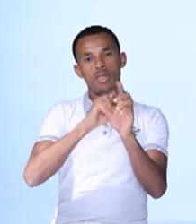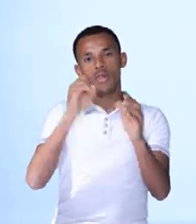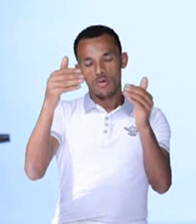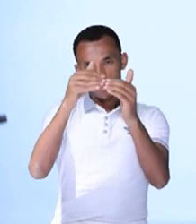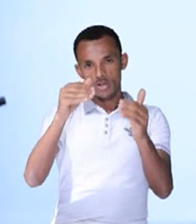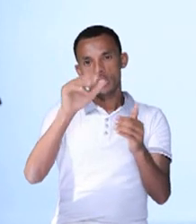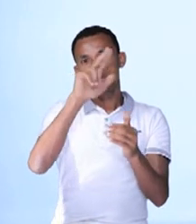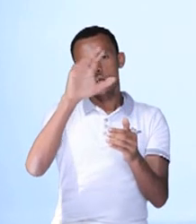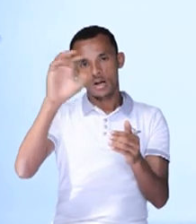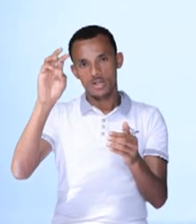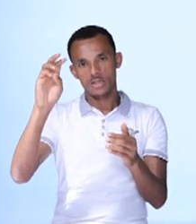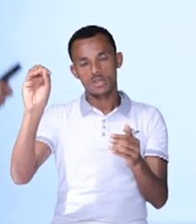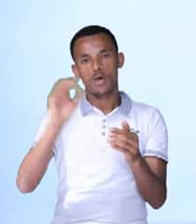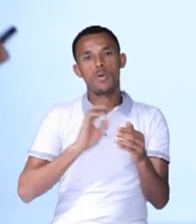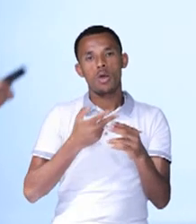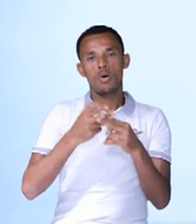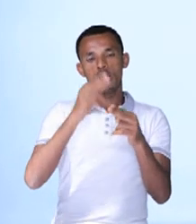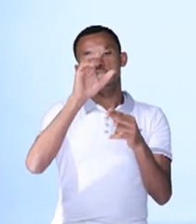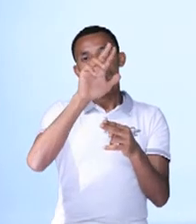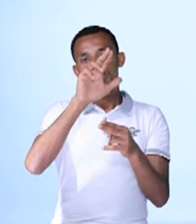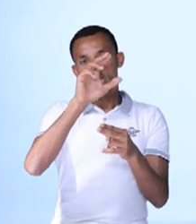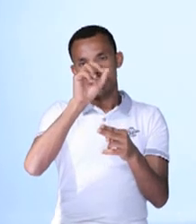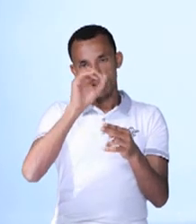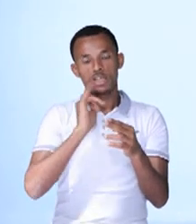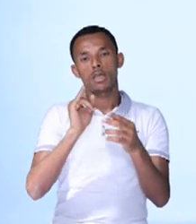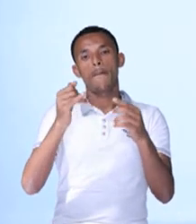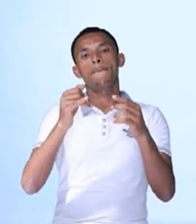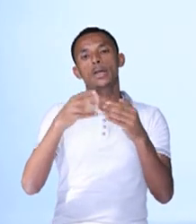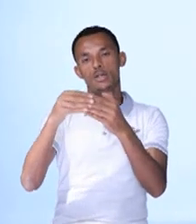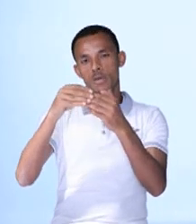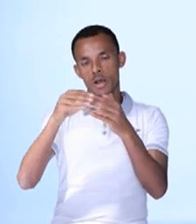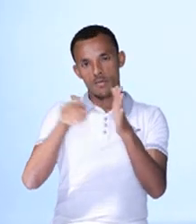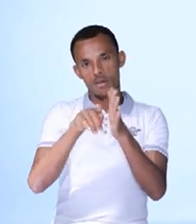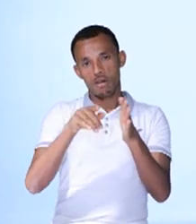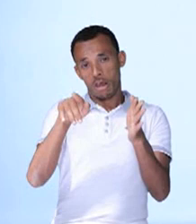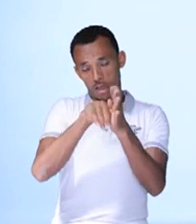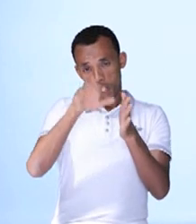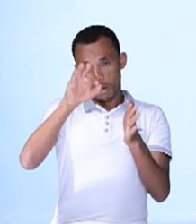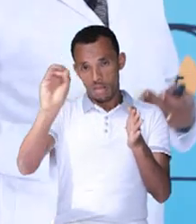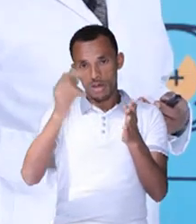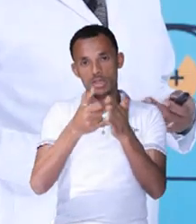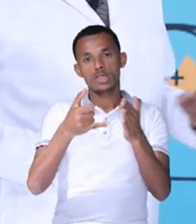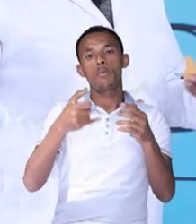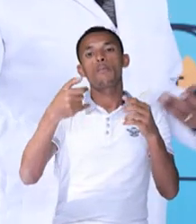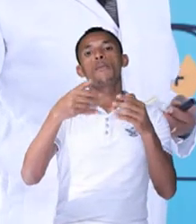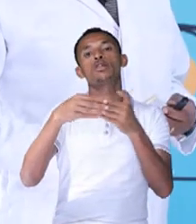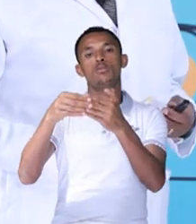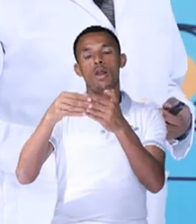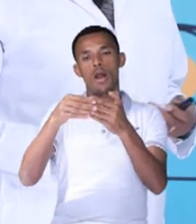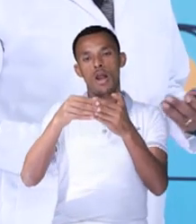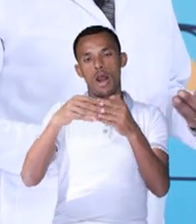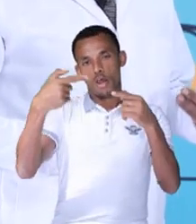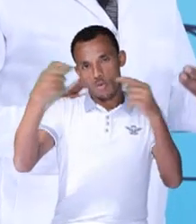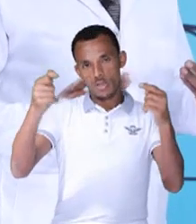equal to 30 degrees, we call it as 30, it is a principal argument. If it is negative 90 degrees, it is a principal argument. When you are